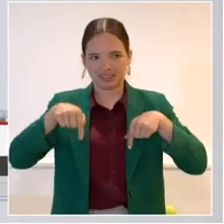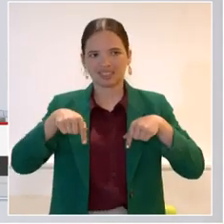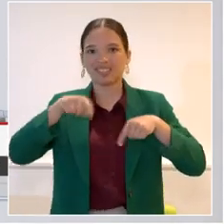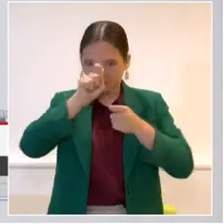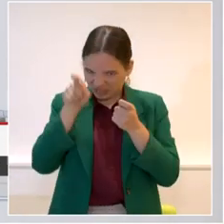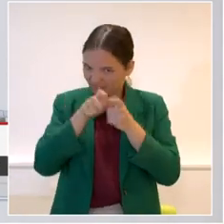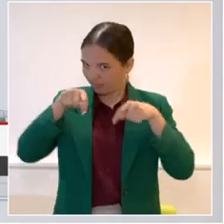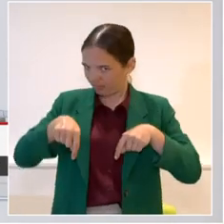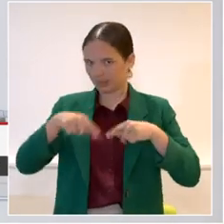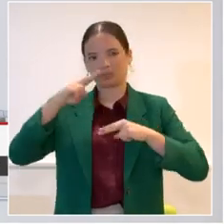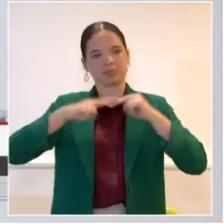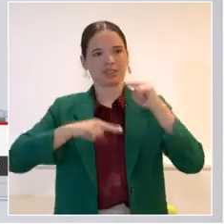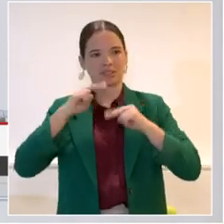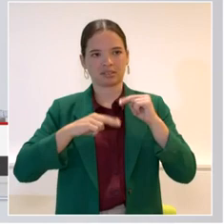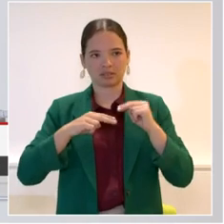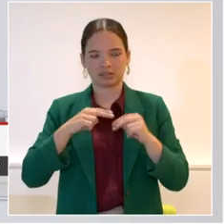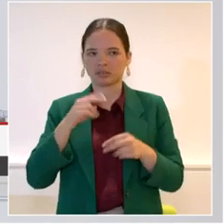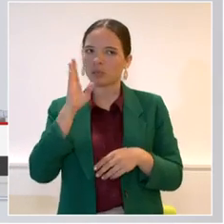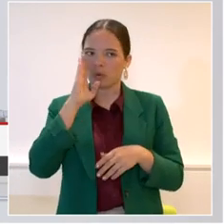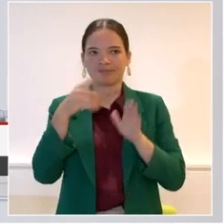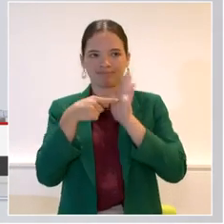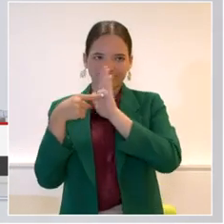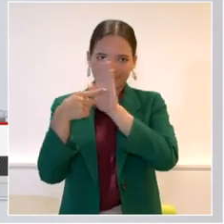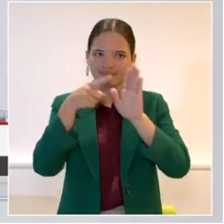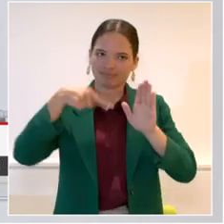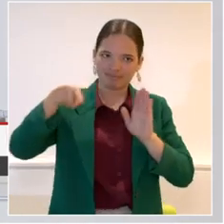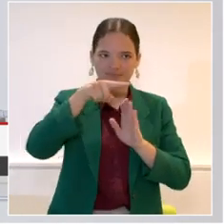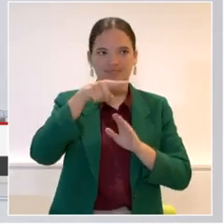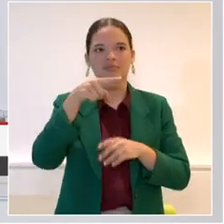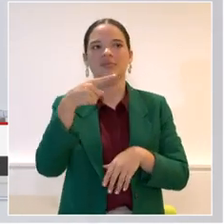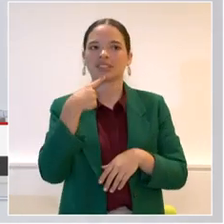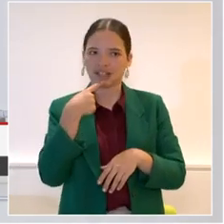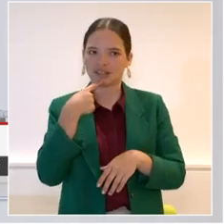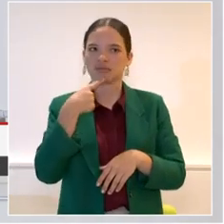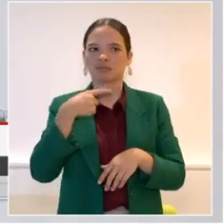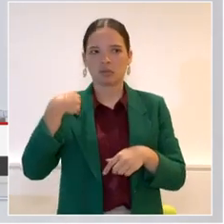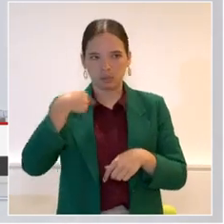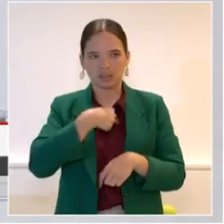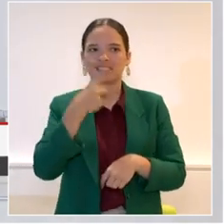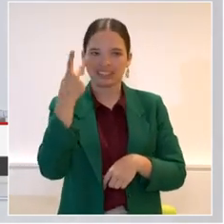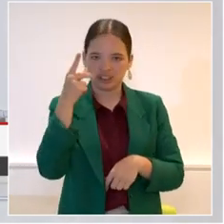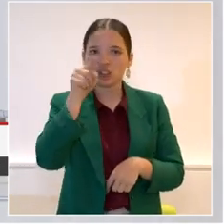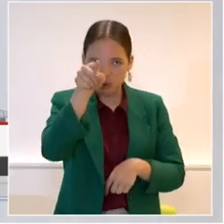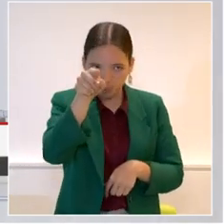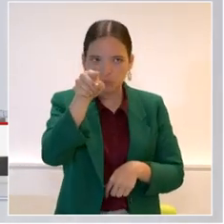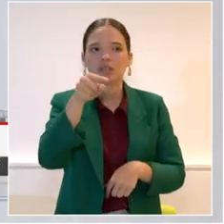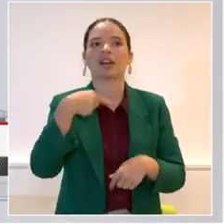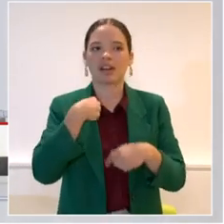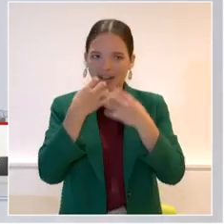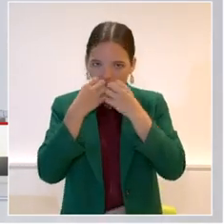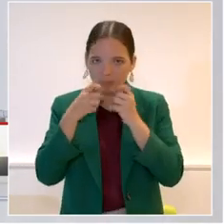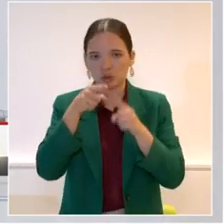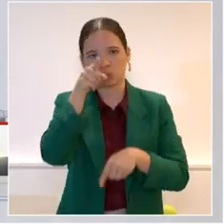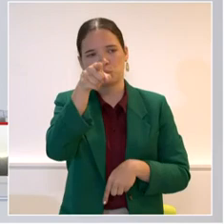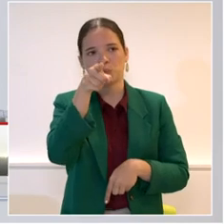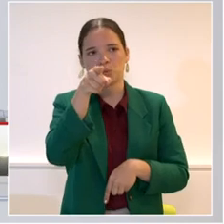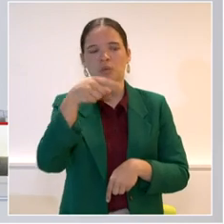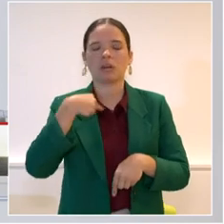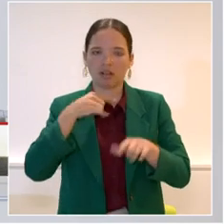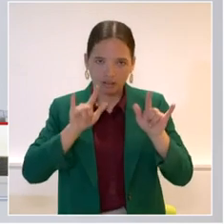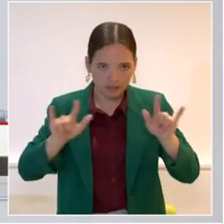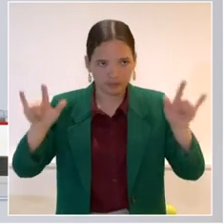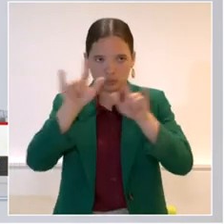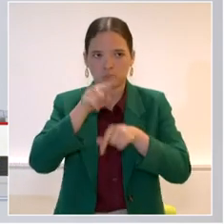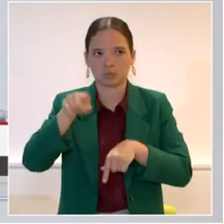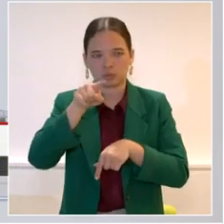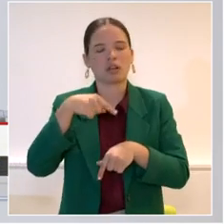the front face for government to say, we see you, we care about you, we love you, and we are going to help you get back